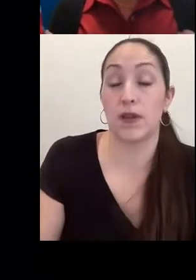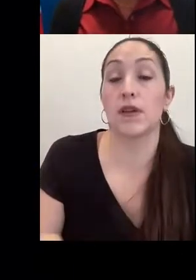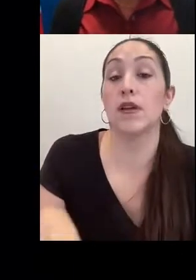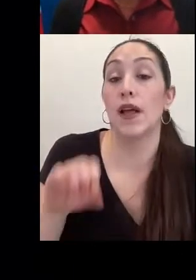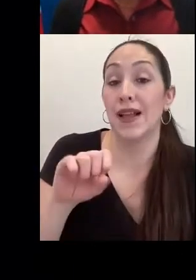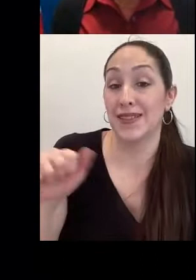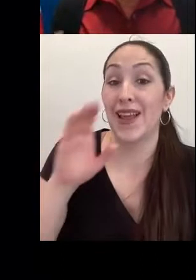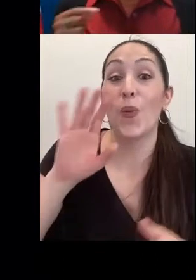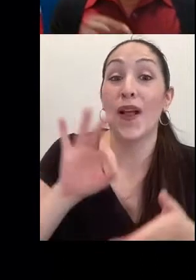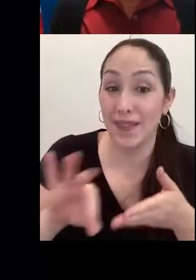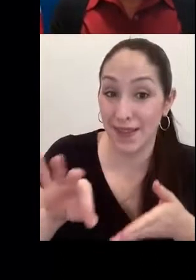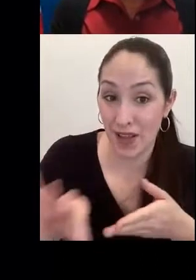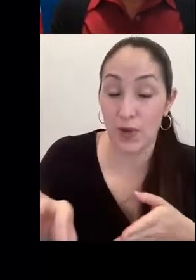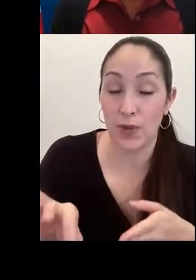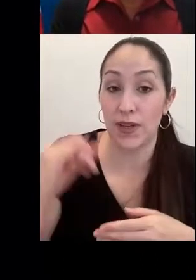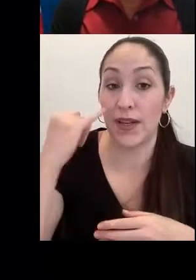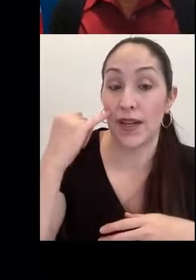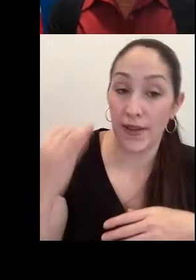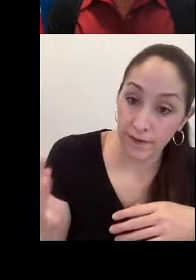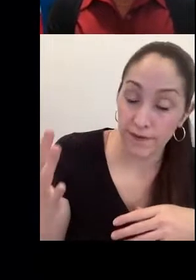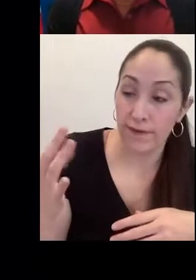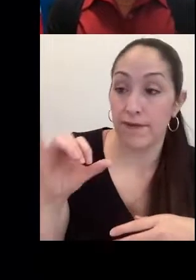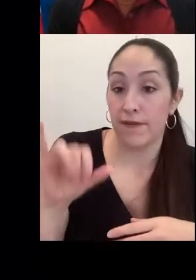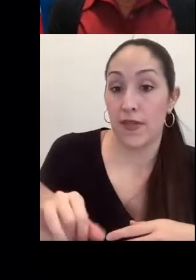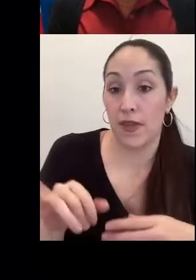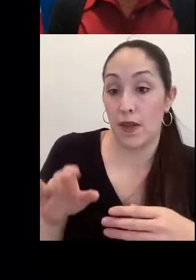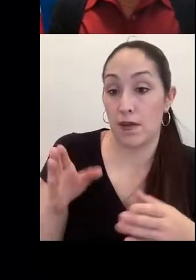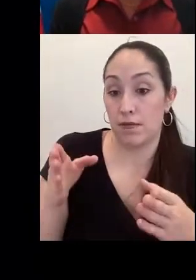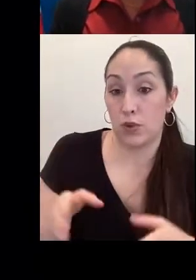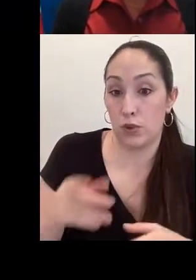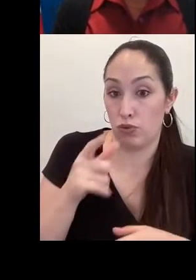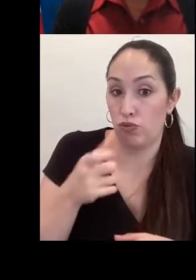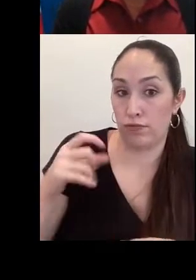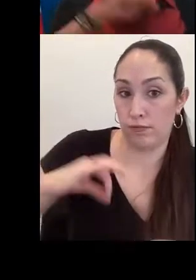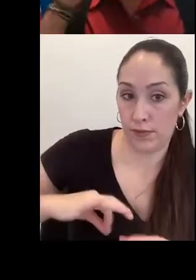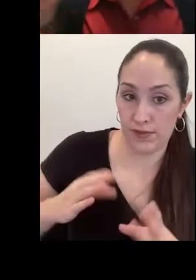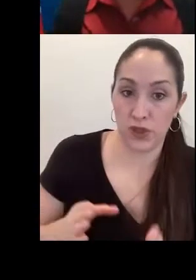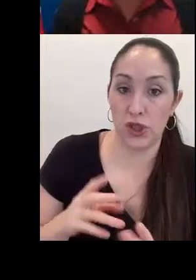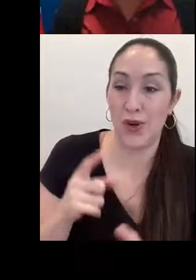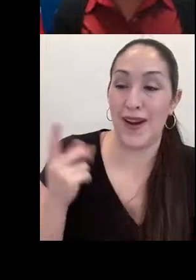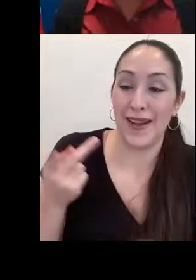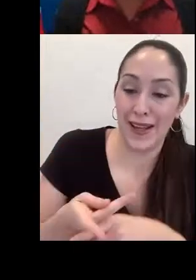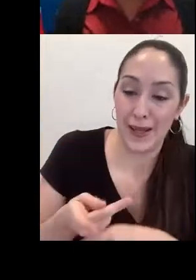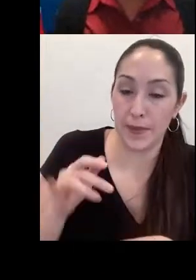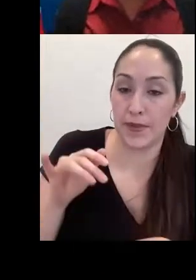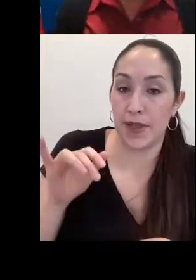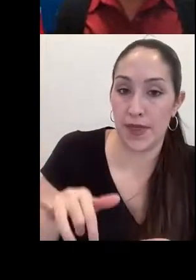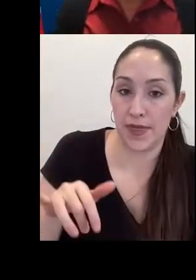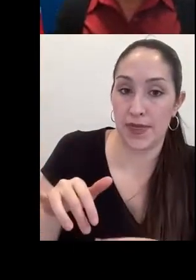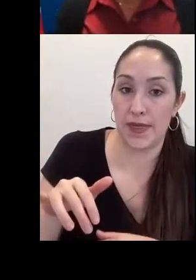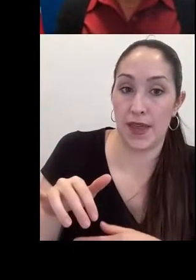QDE as a resource if the designated beneficiary retains the distribution in the month following the month of